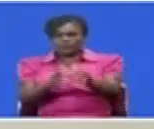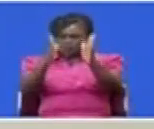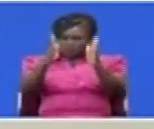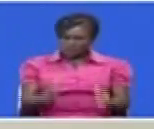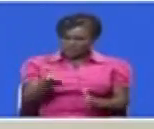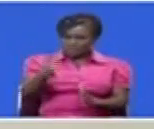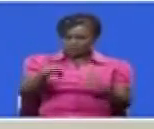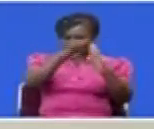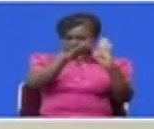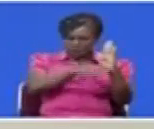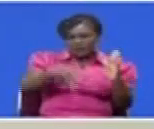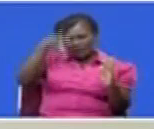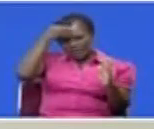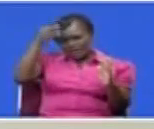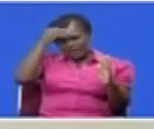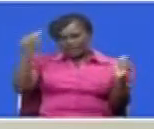it's a lesson well learned.